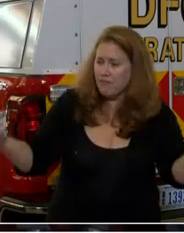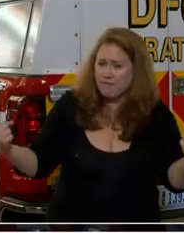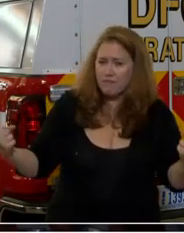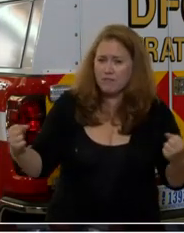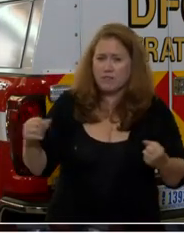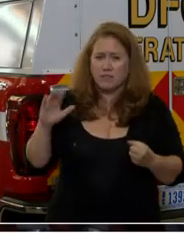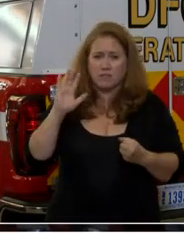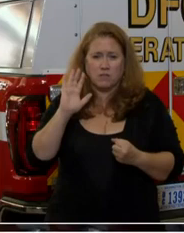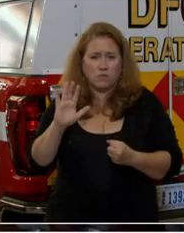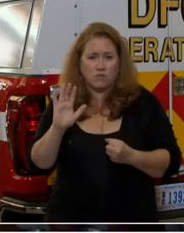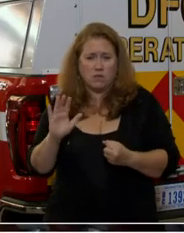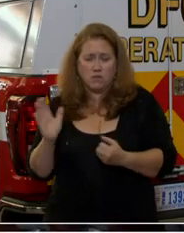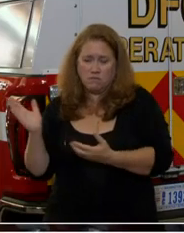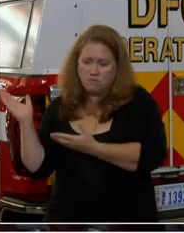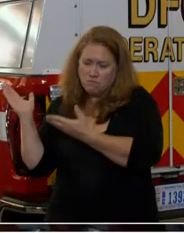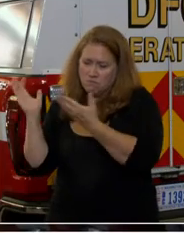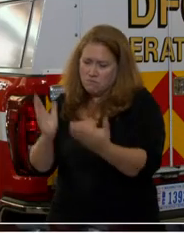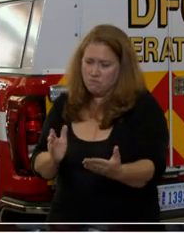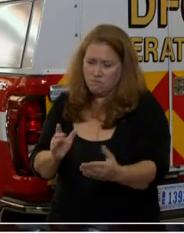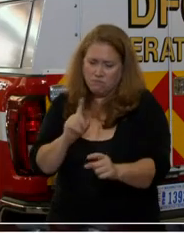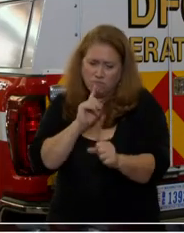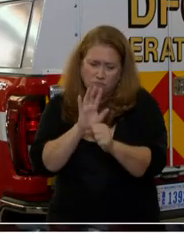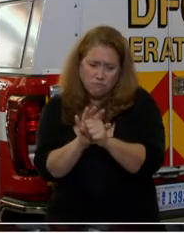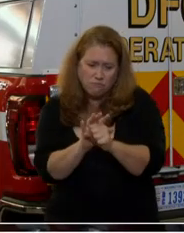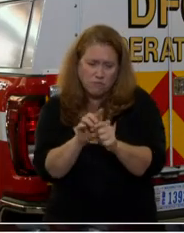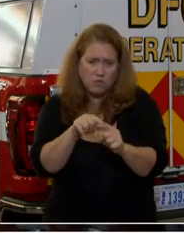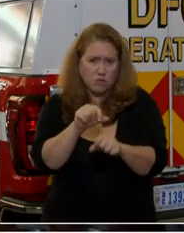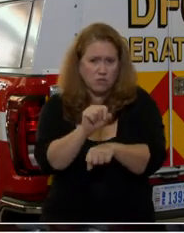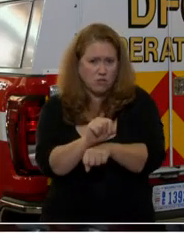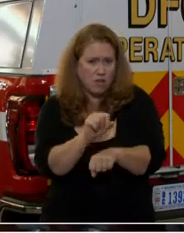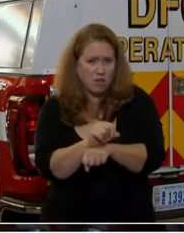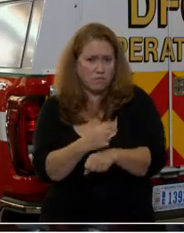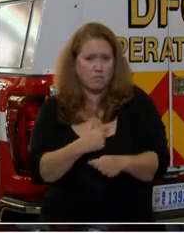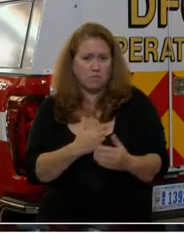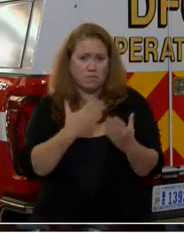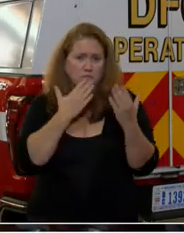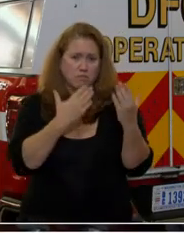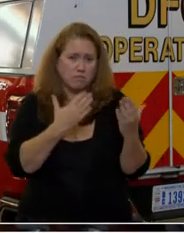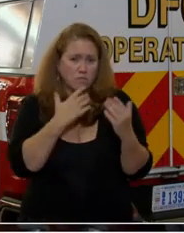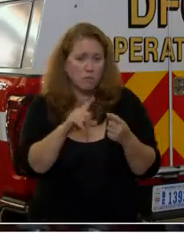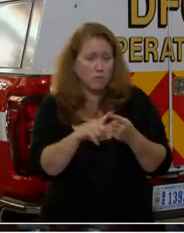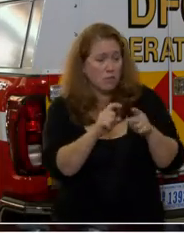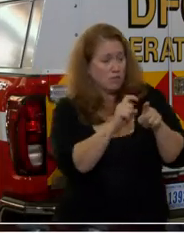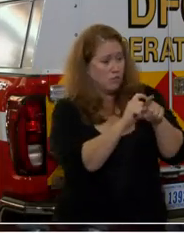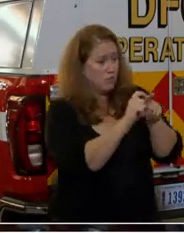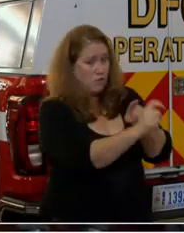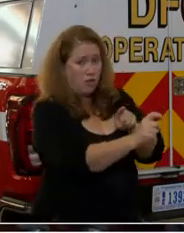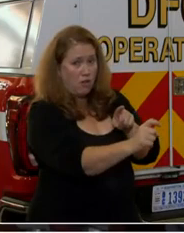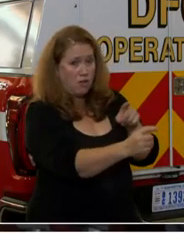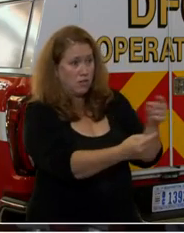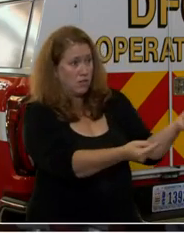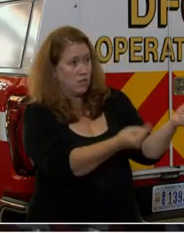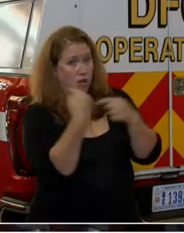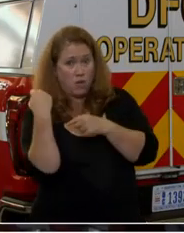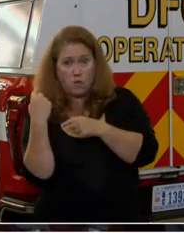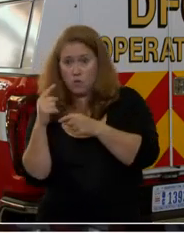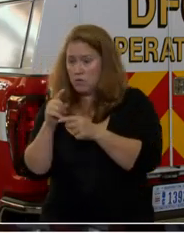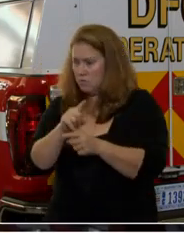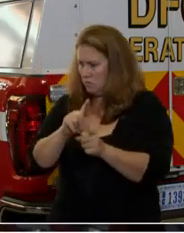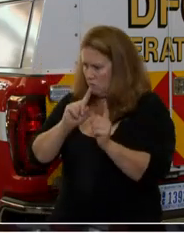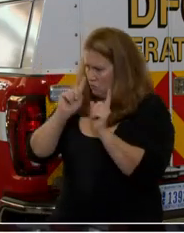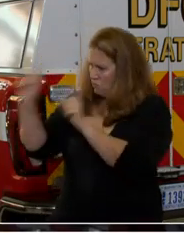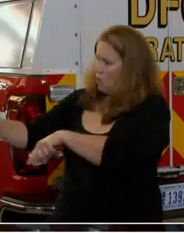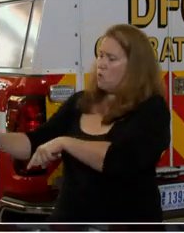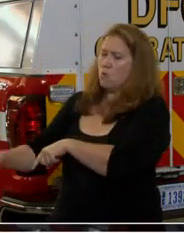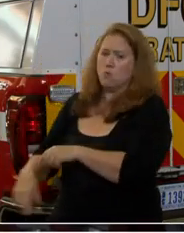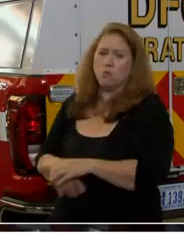We are grateful for all of the calls you answered, for going and knocking on doors or knocking down